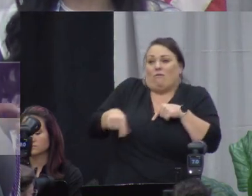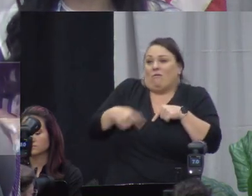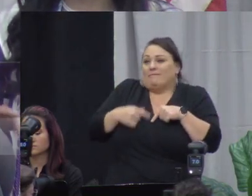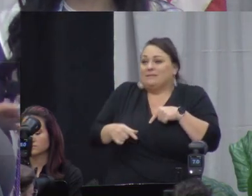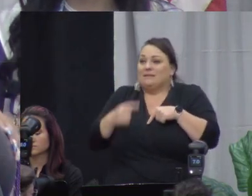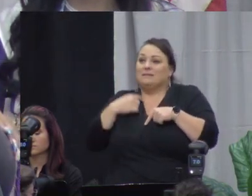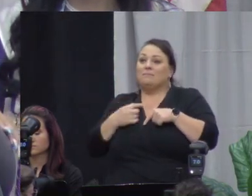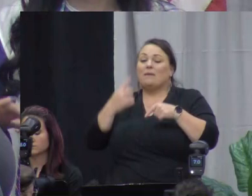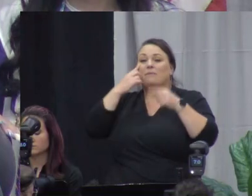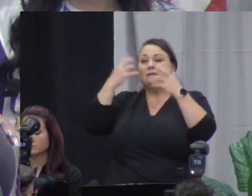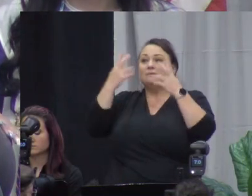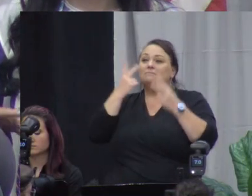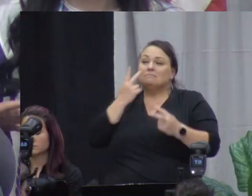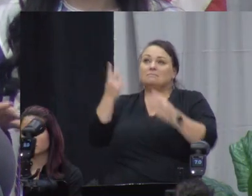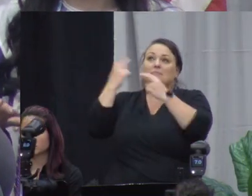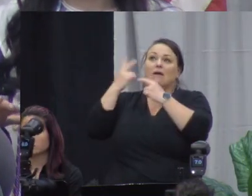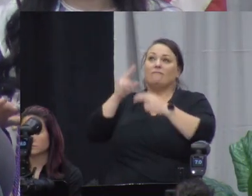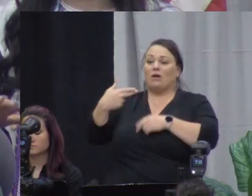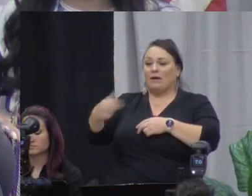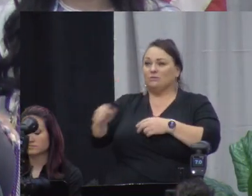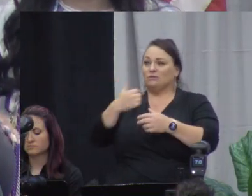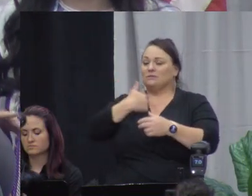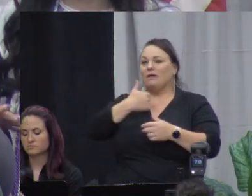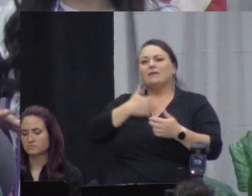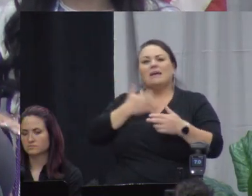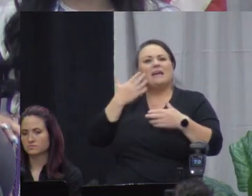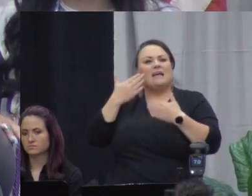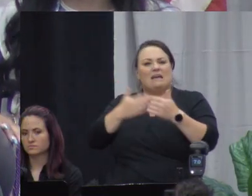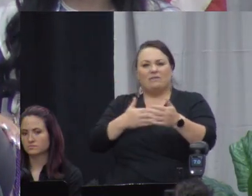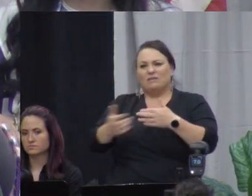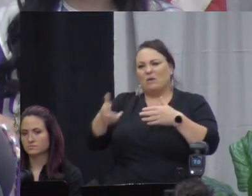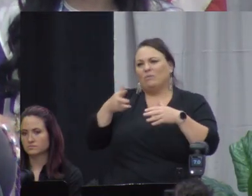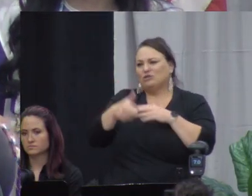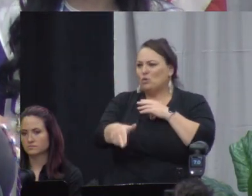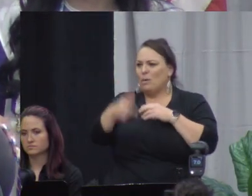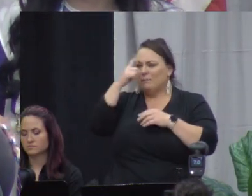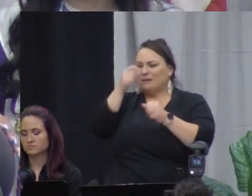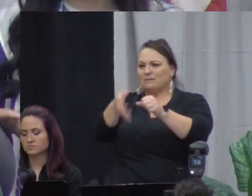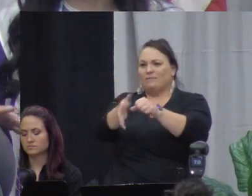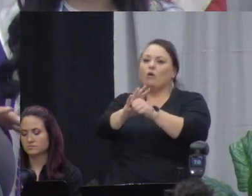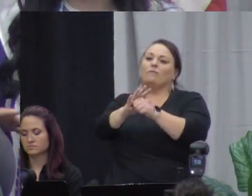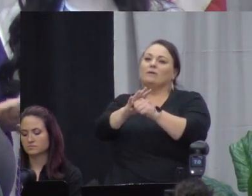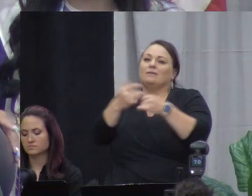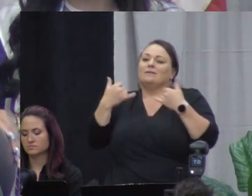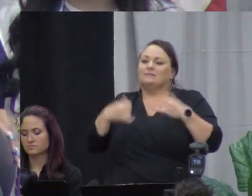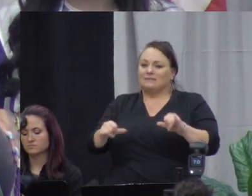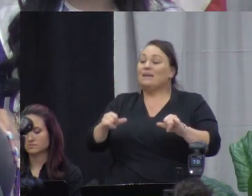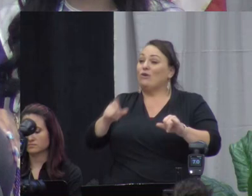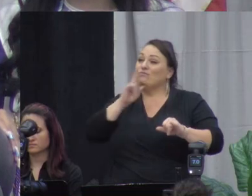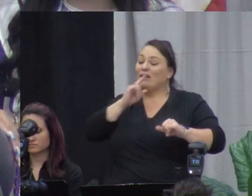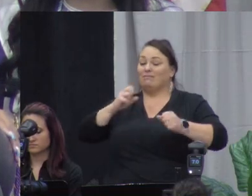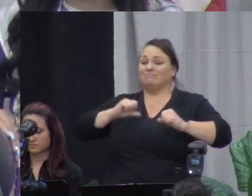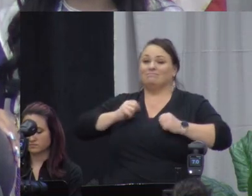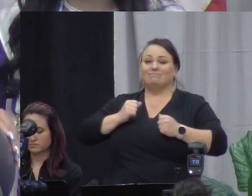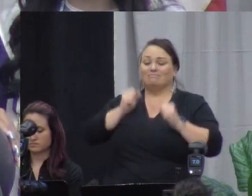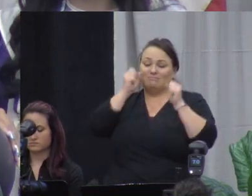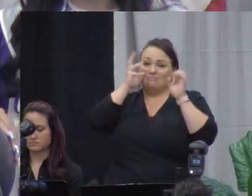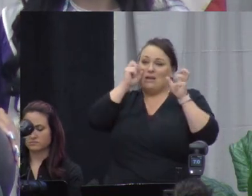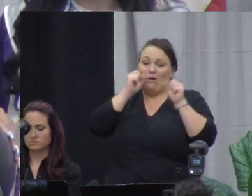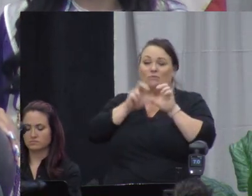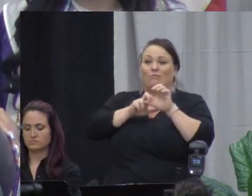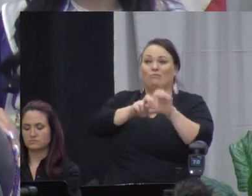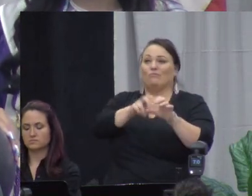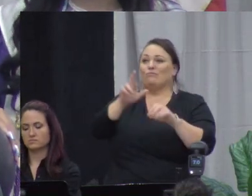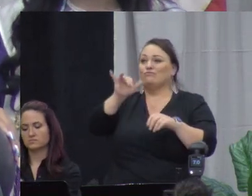our high school selves. Even though our high school years were cut short due to COVID, it was still one hell of a ride. COVID was definitely